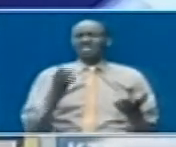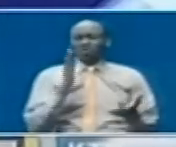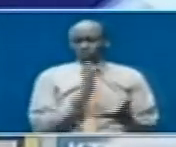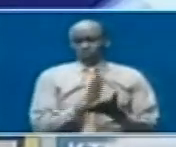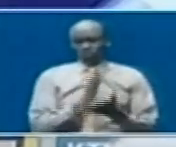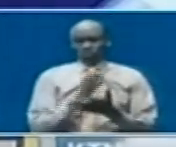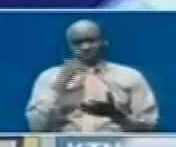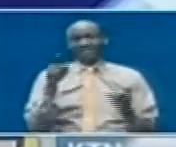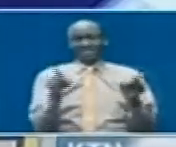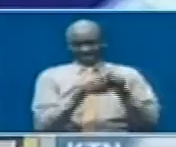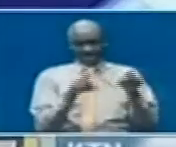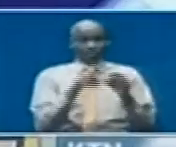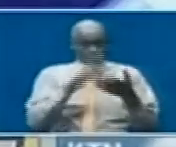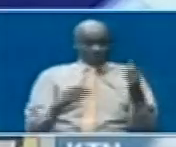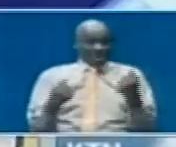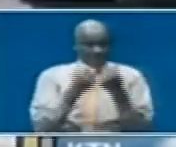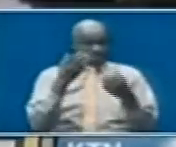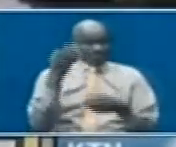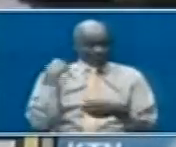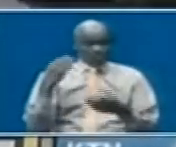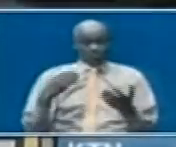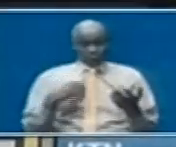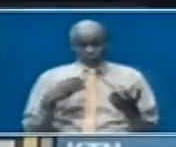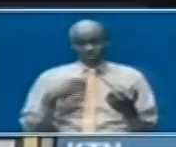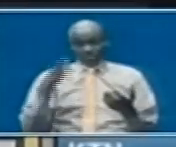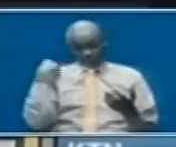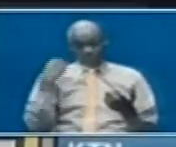much similar to what had happened earlier in the first status